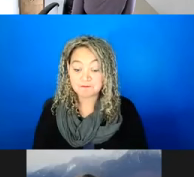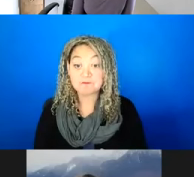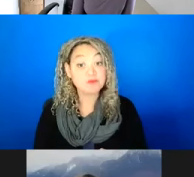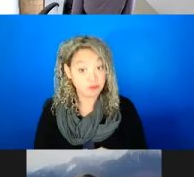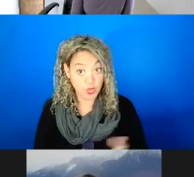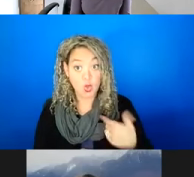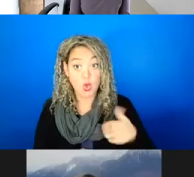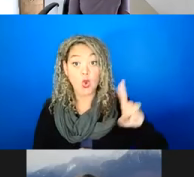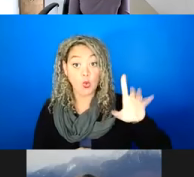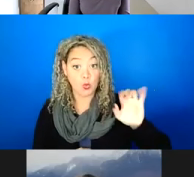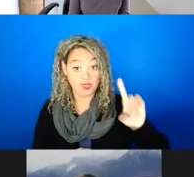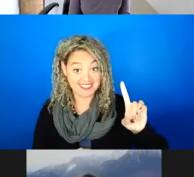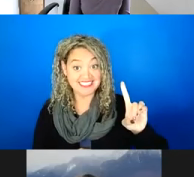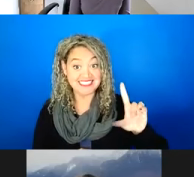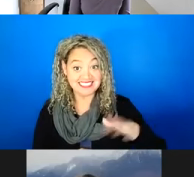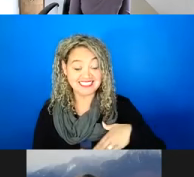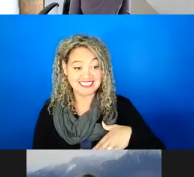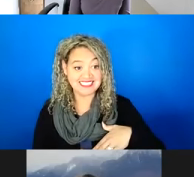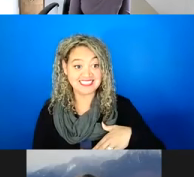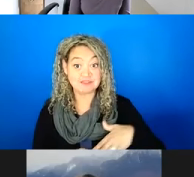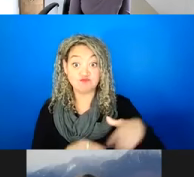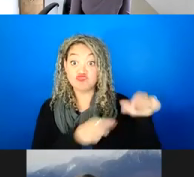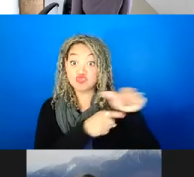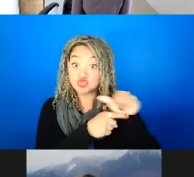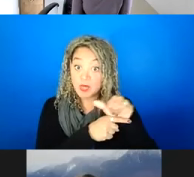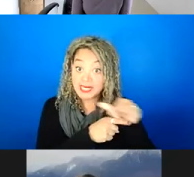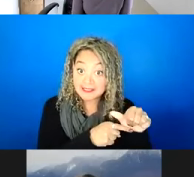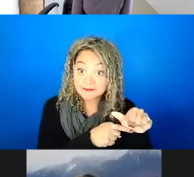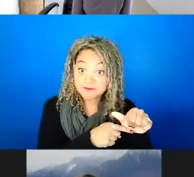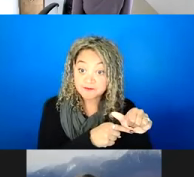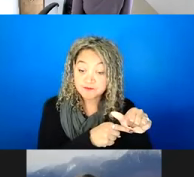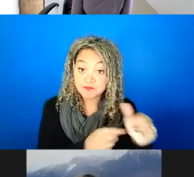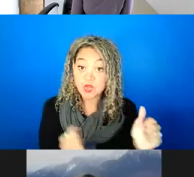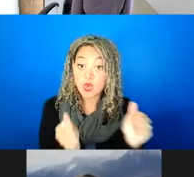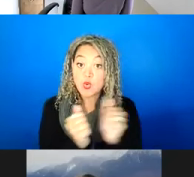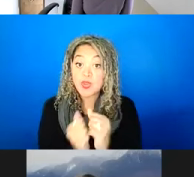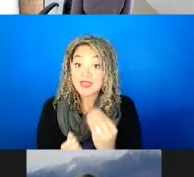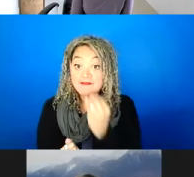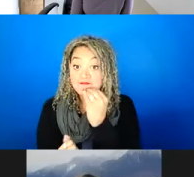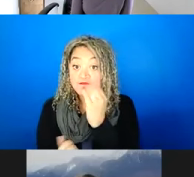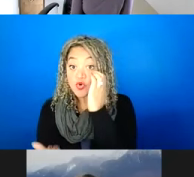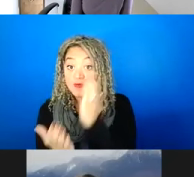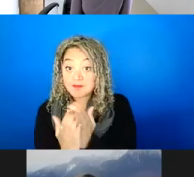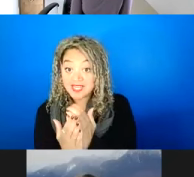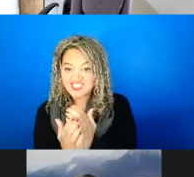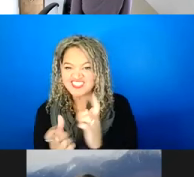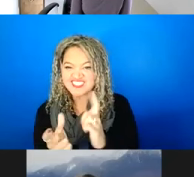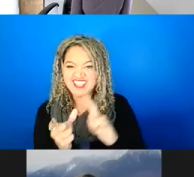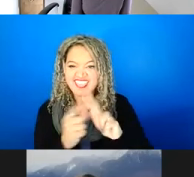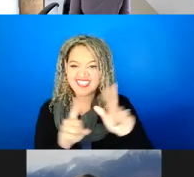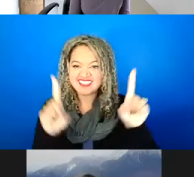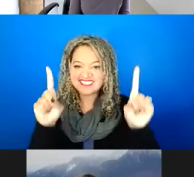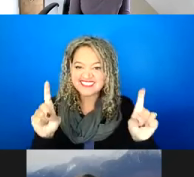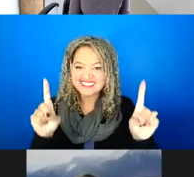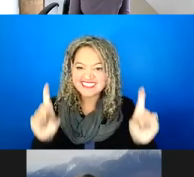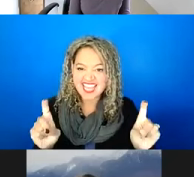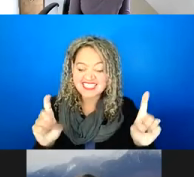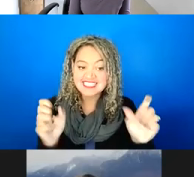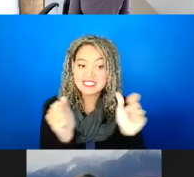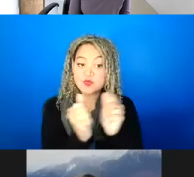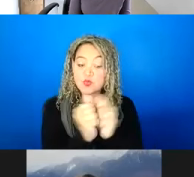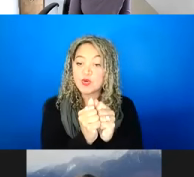it. We did the training with the food pictures and then tested with